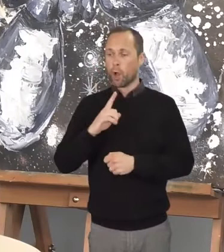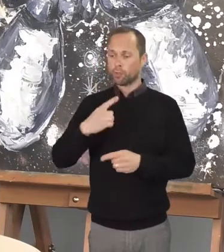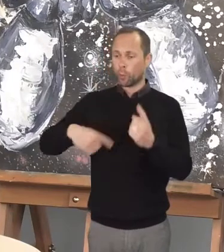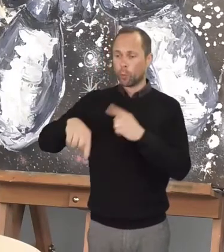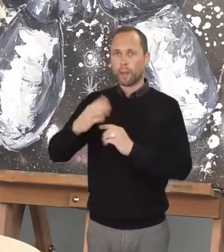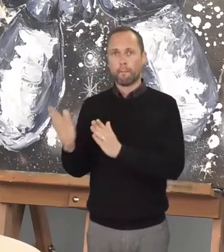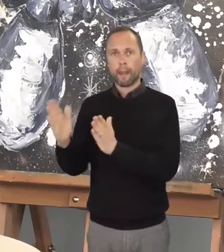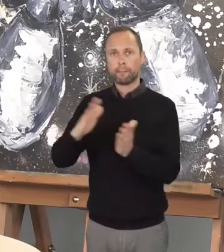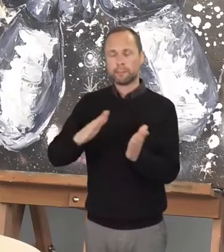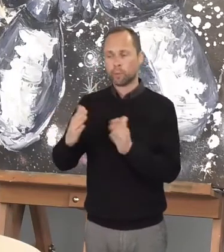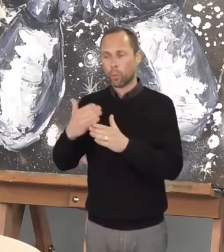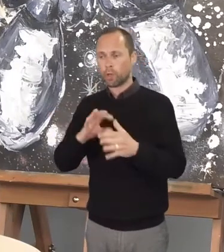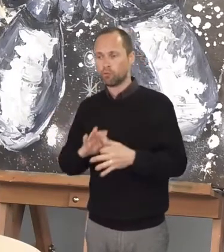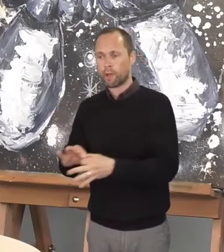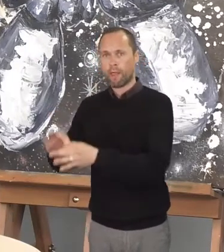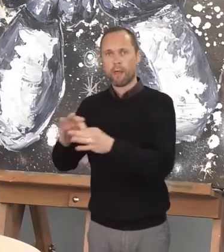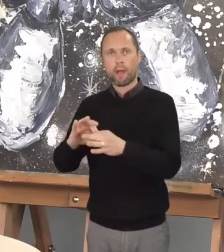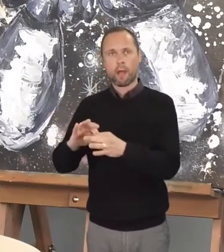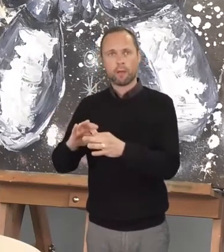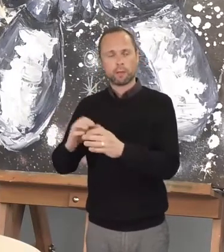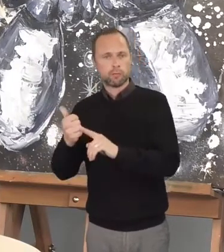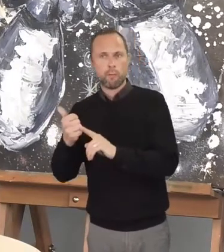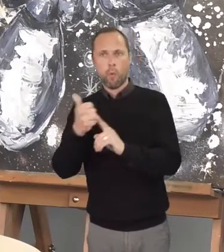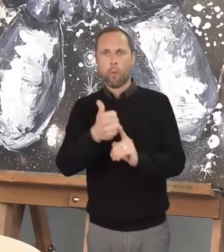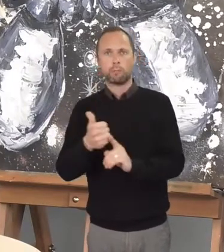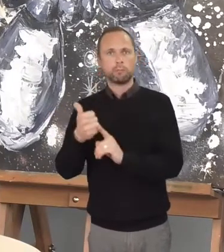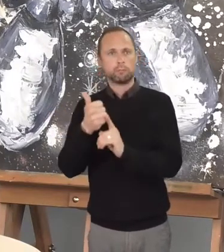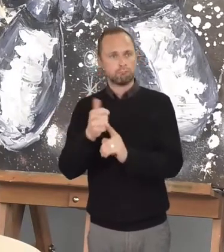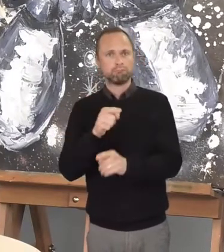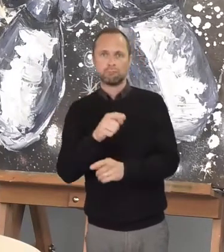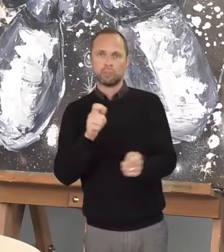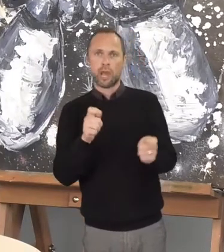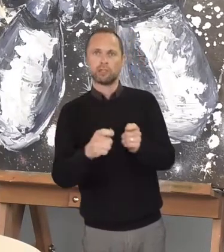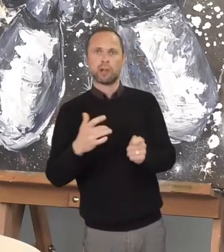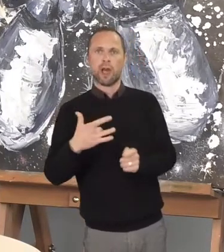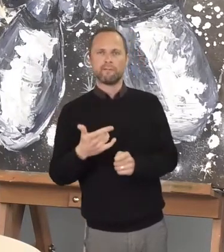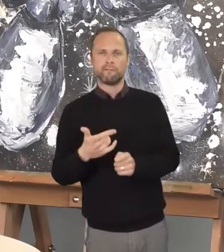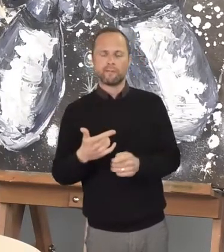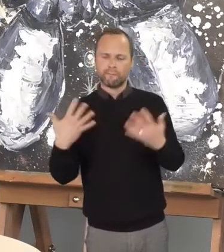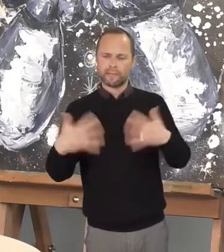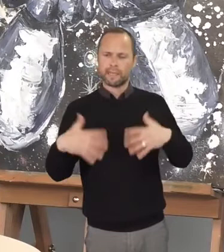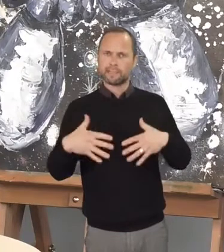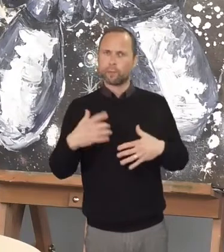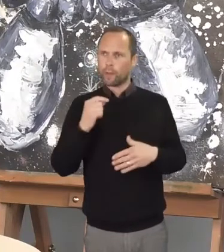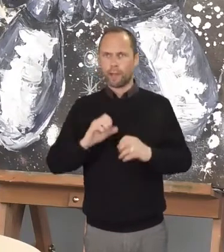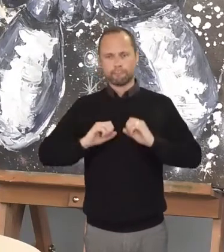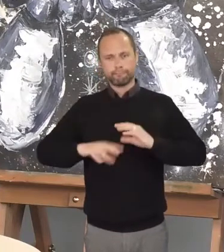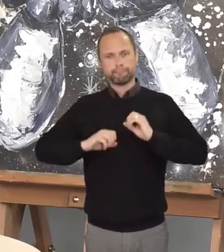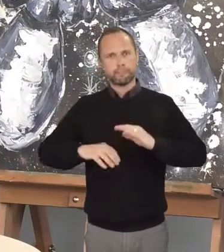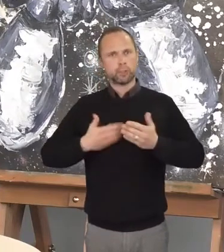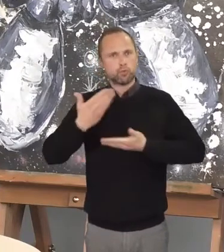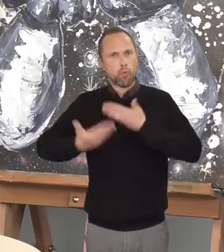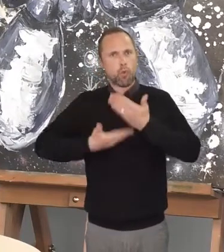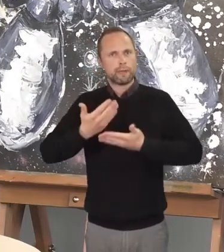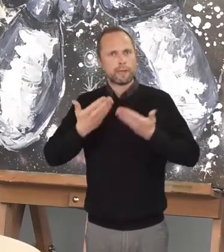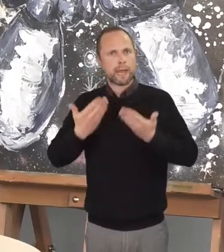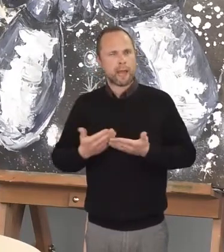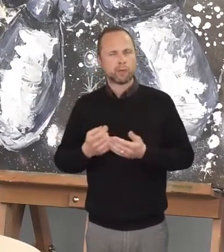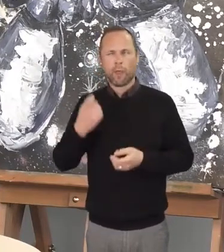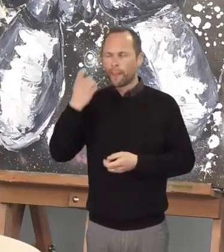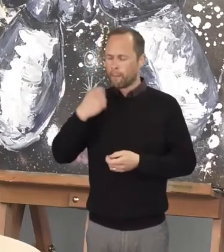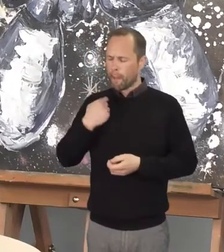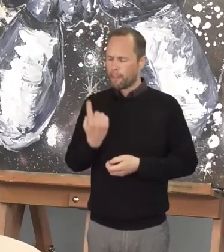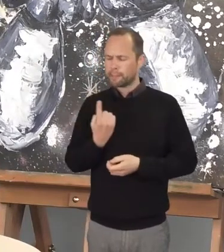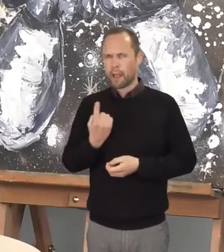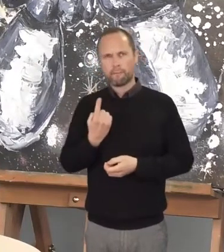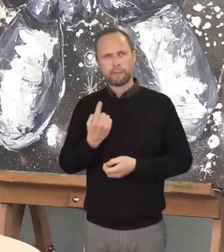sisters around the world. And this is fantastic because we get the chance to talk about them now. And as I was thinking about maybe a couple of